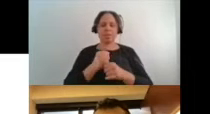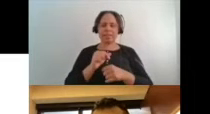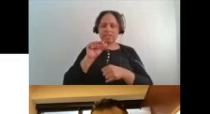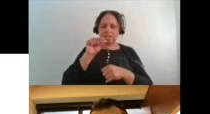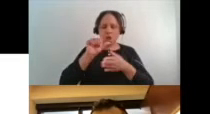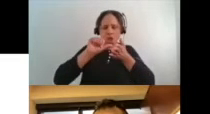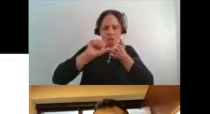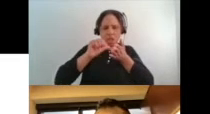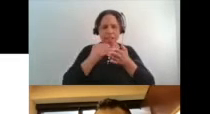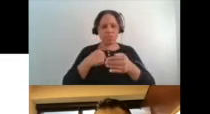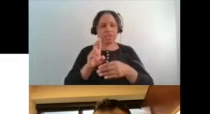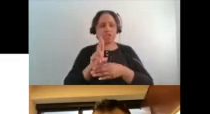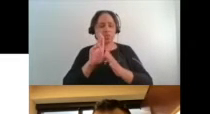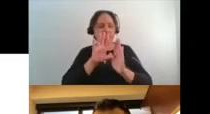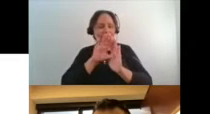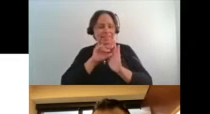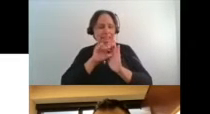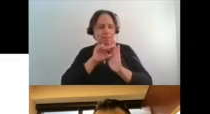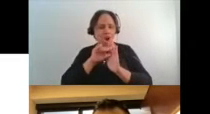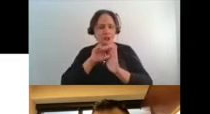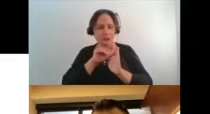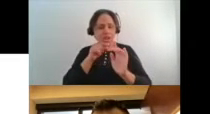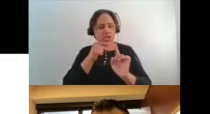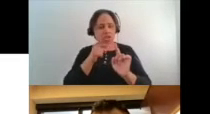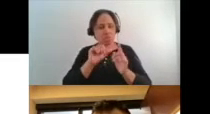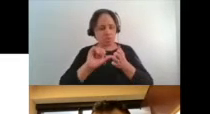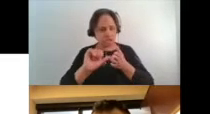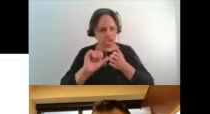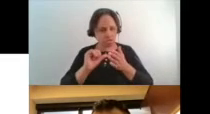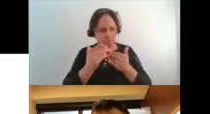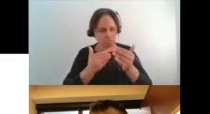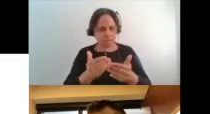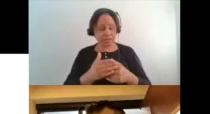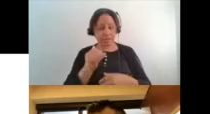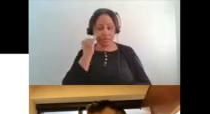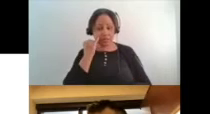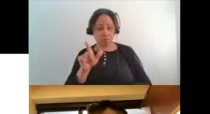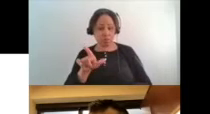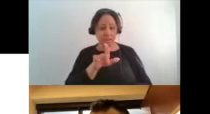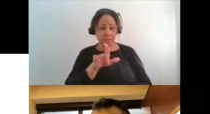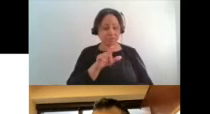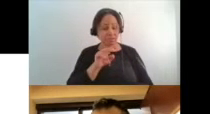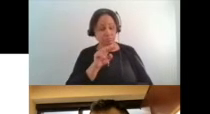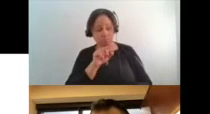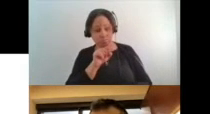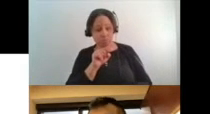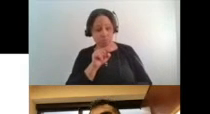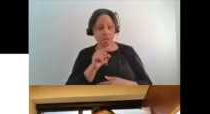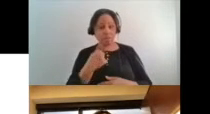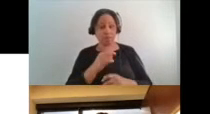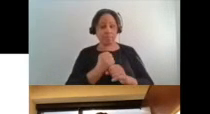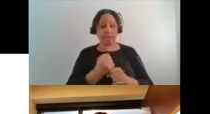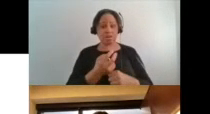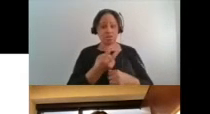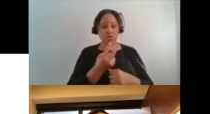a camera to do the surgery, okay? So if you look on the left there, we make two small incisions and one bigger incision we have to make